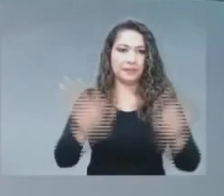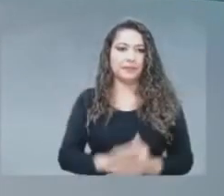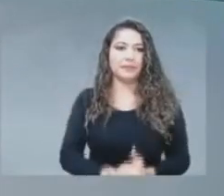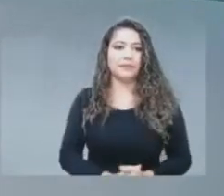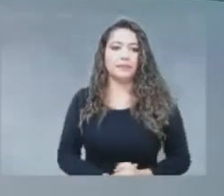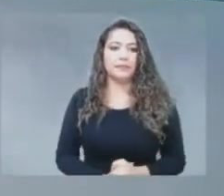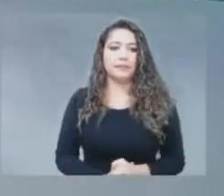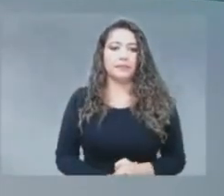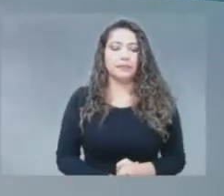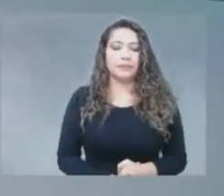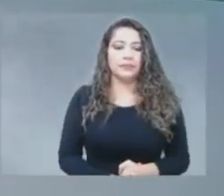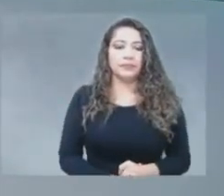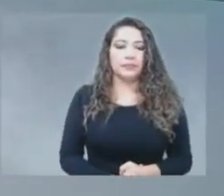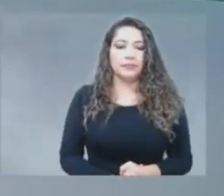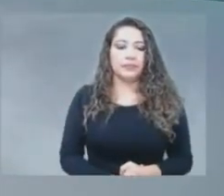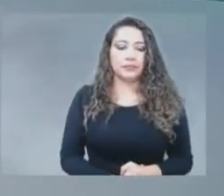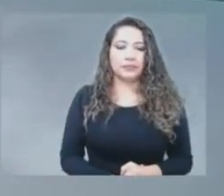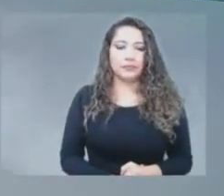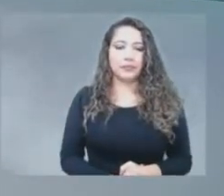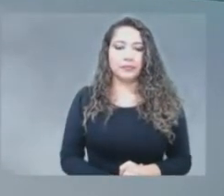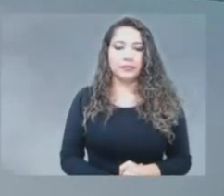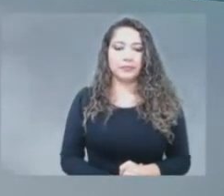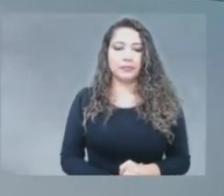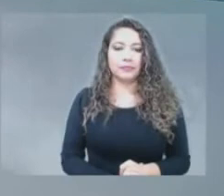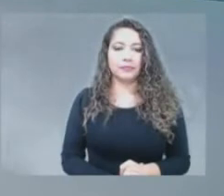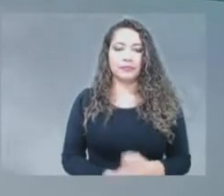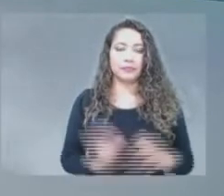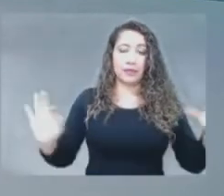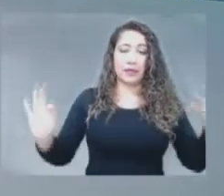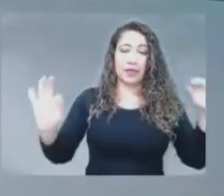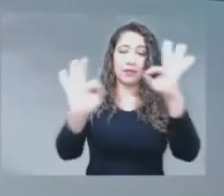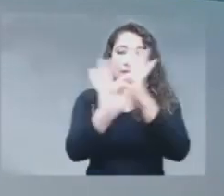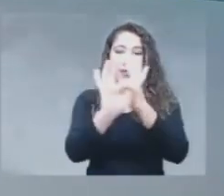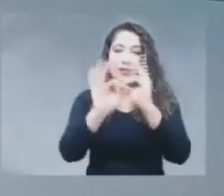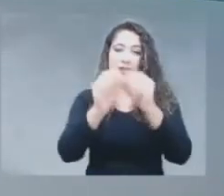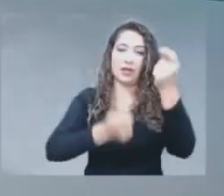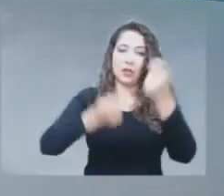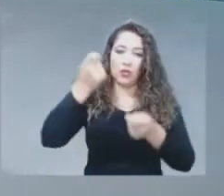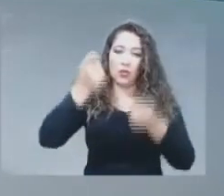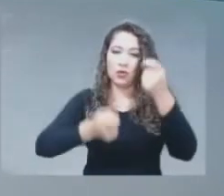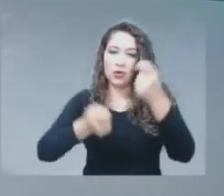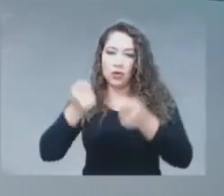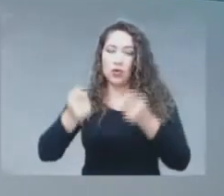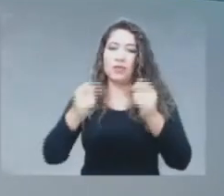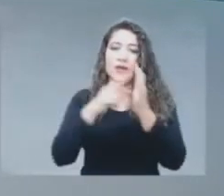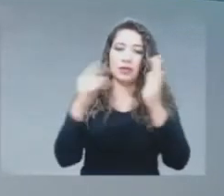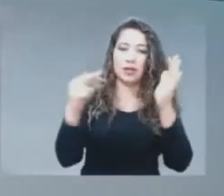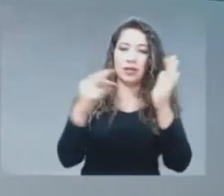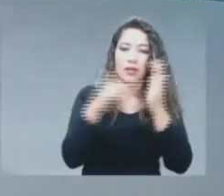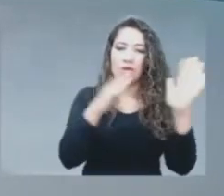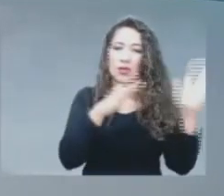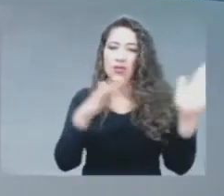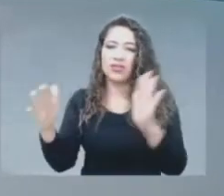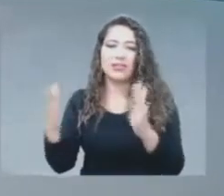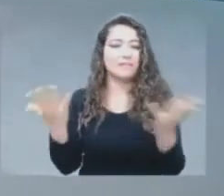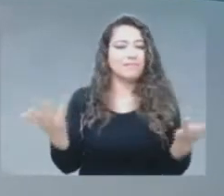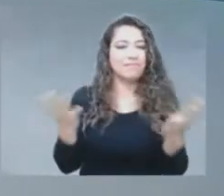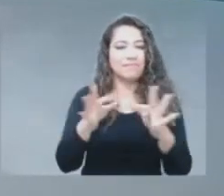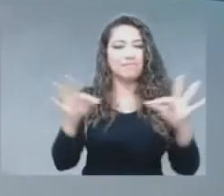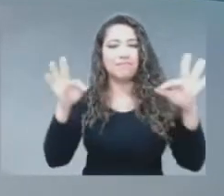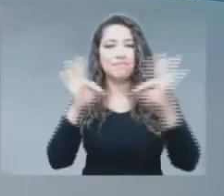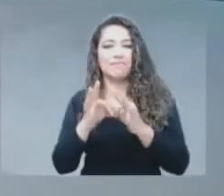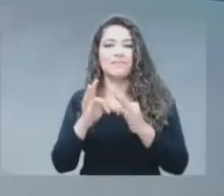custom made. Well, once you have understand all of this focus of all the economic as well as the technological one, we saw the